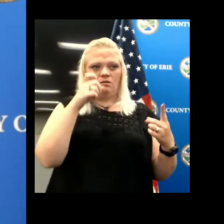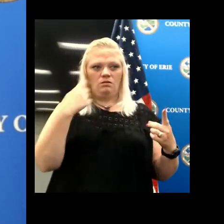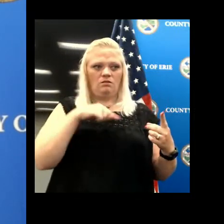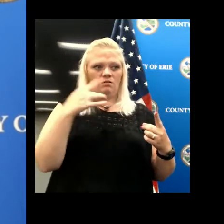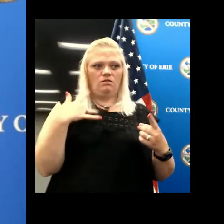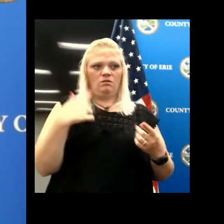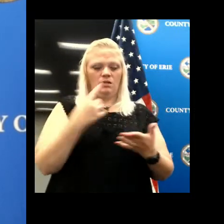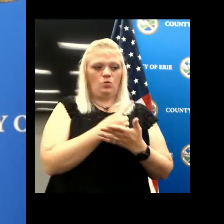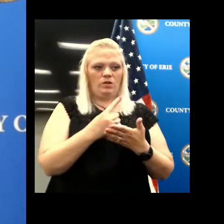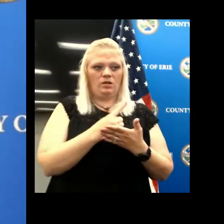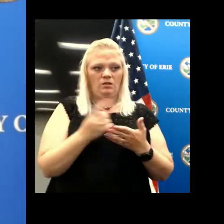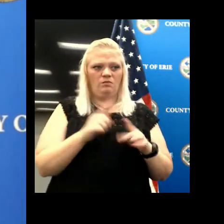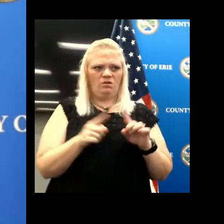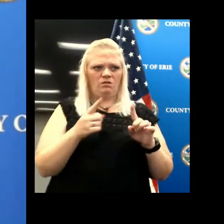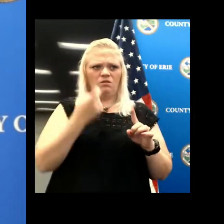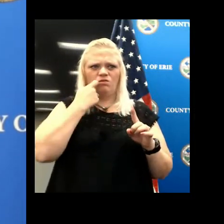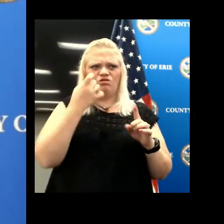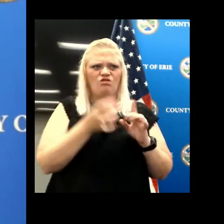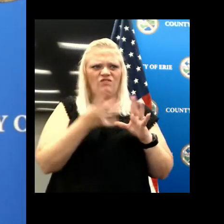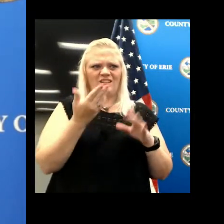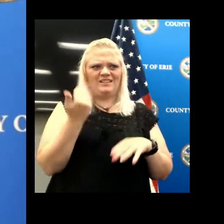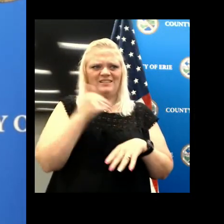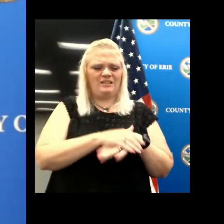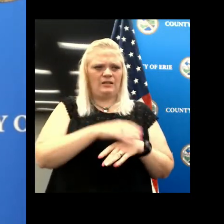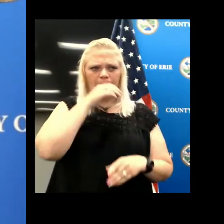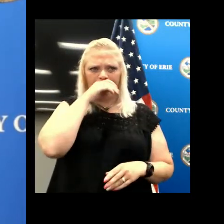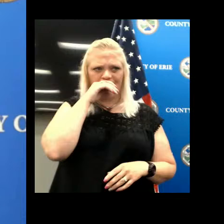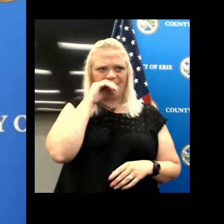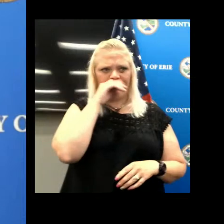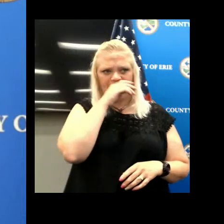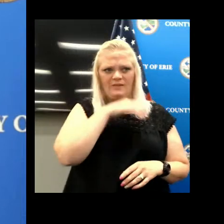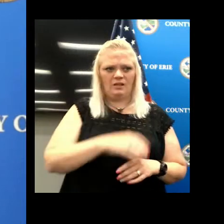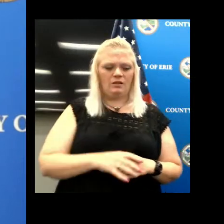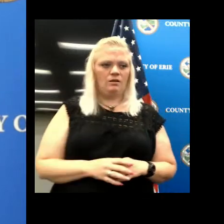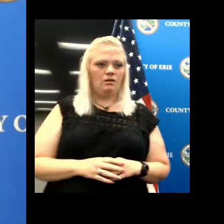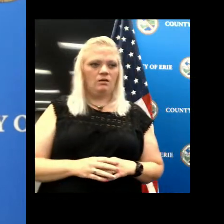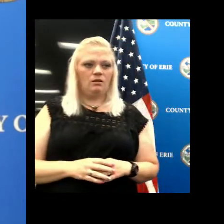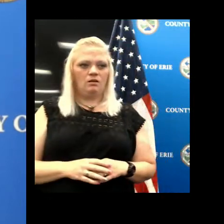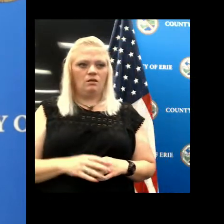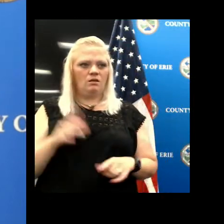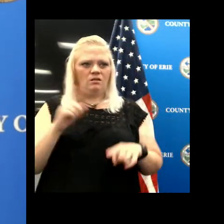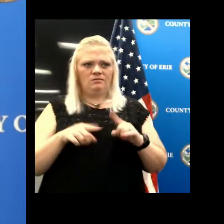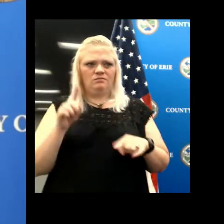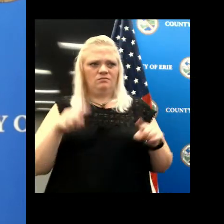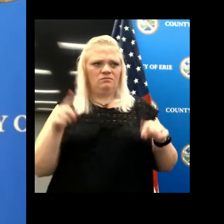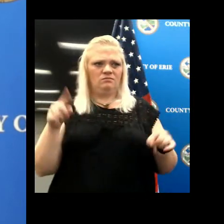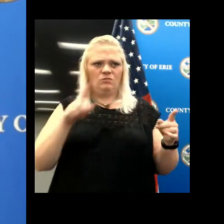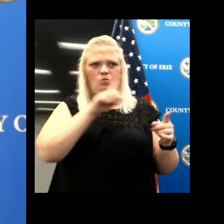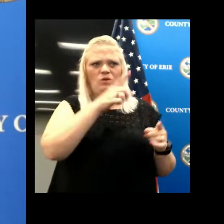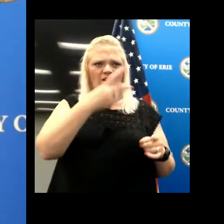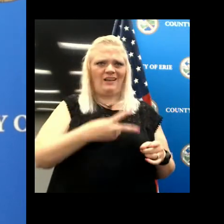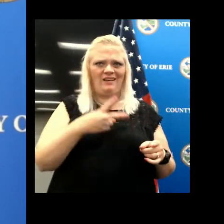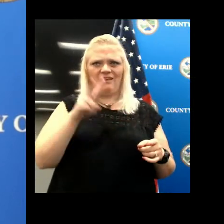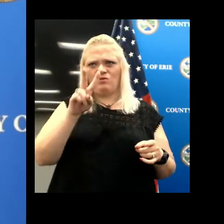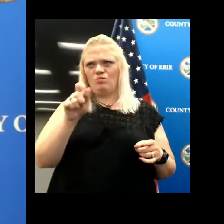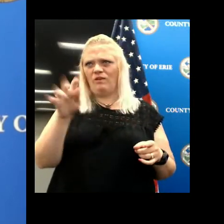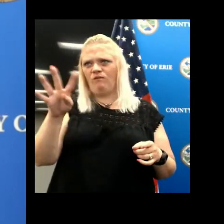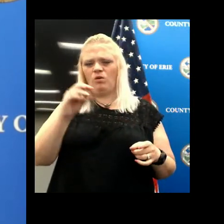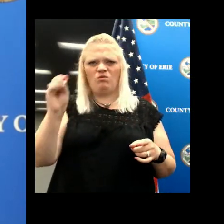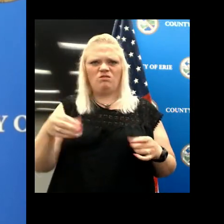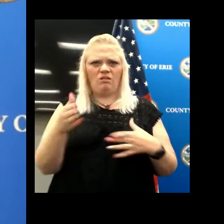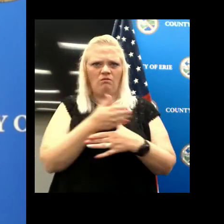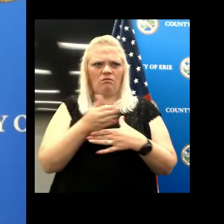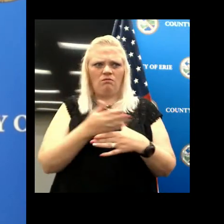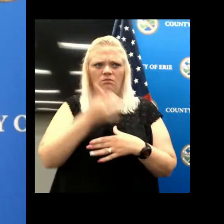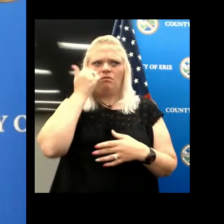weekly figures here. But it was released last night. I think it's varied. It's varied from 1.5% to 2.4%